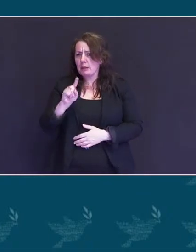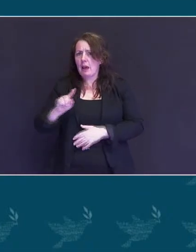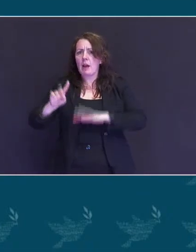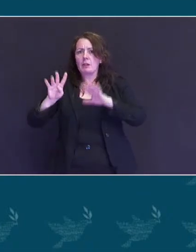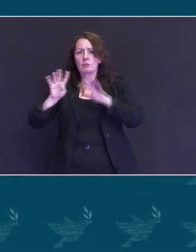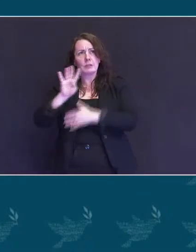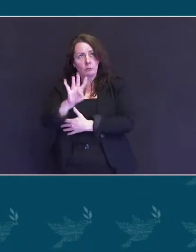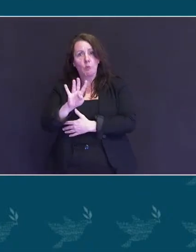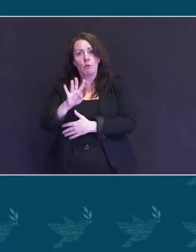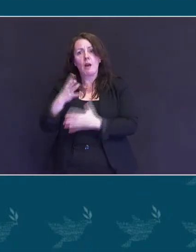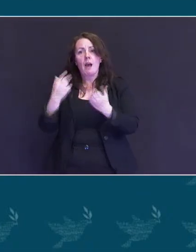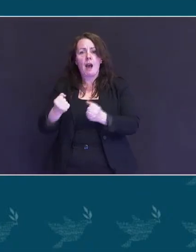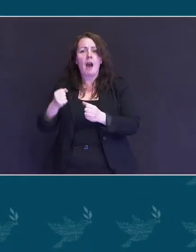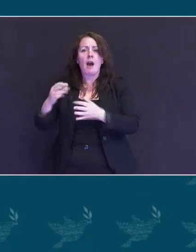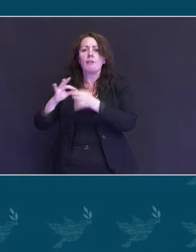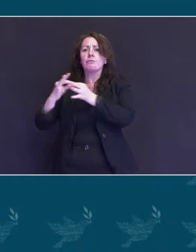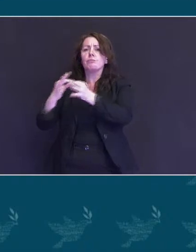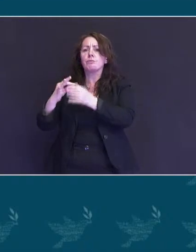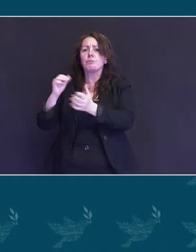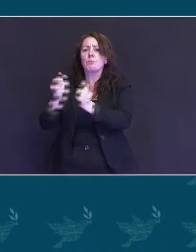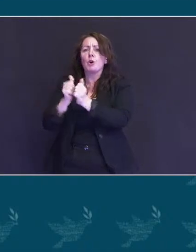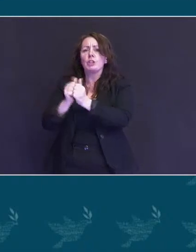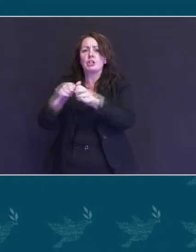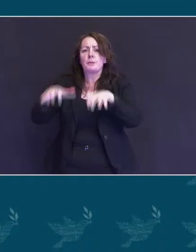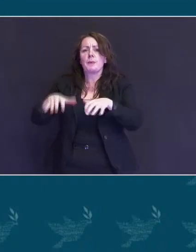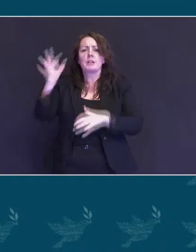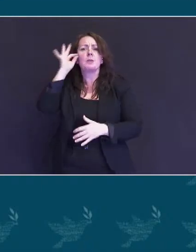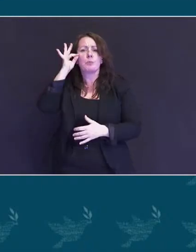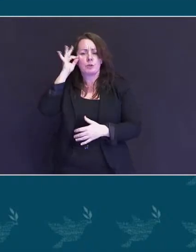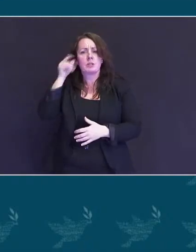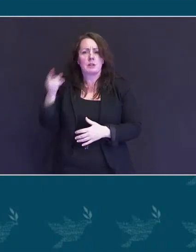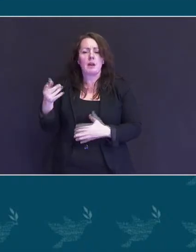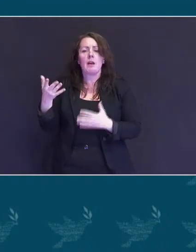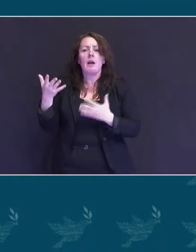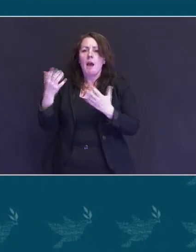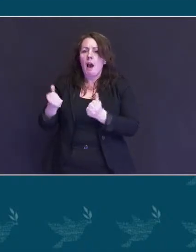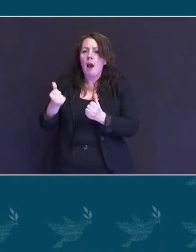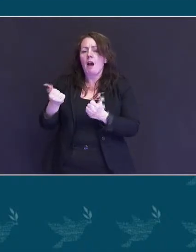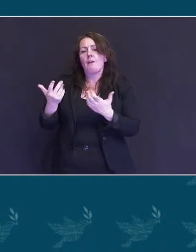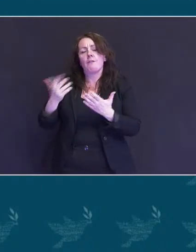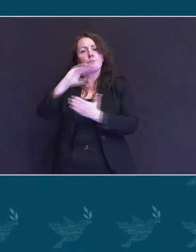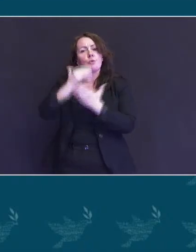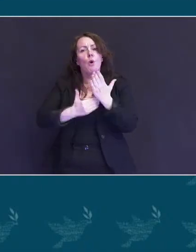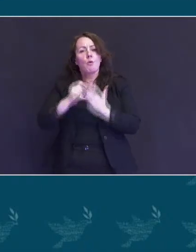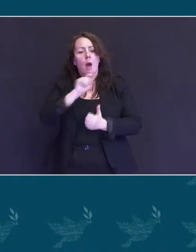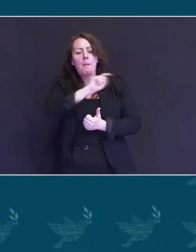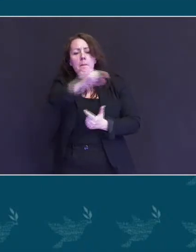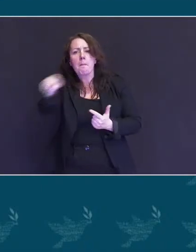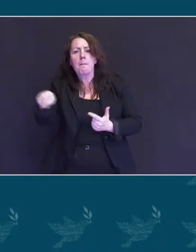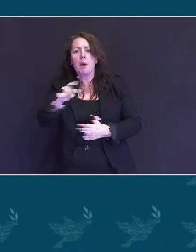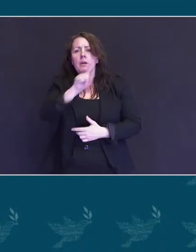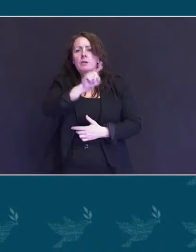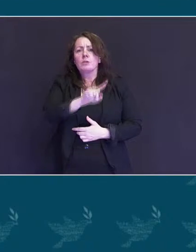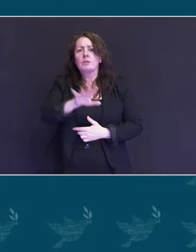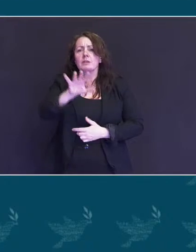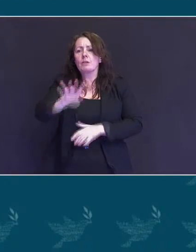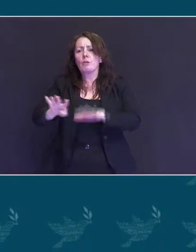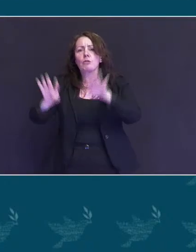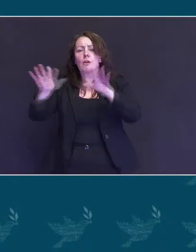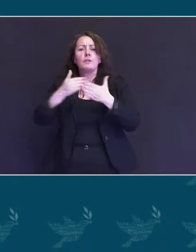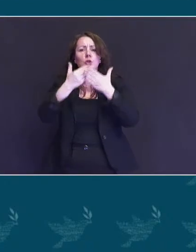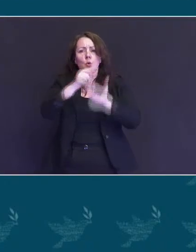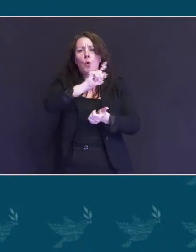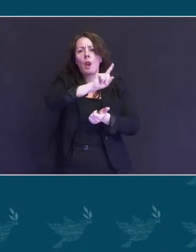in 159 schools, and it was piloted in 4 districts and in